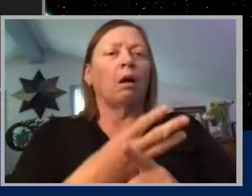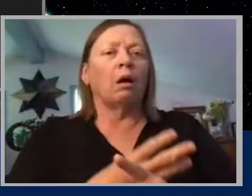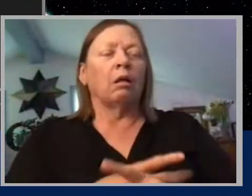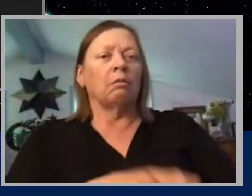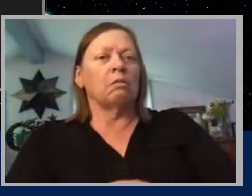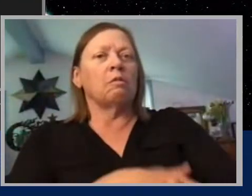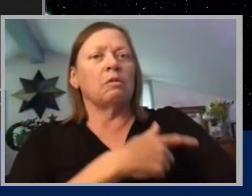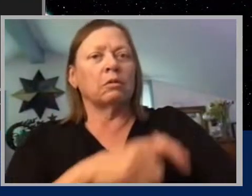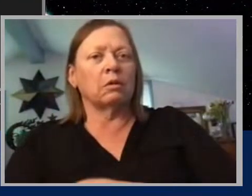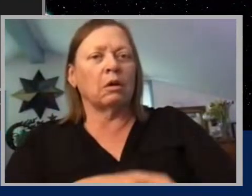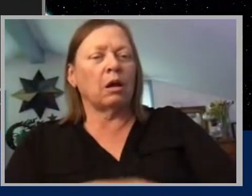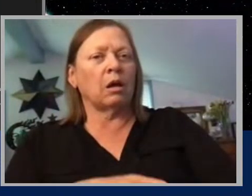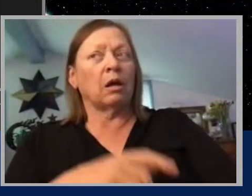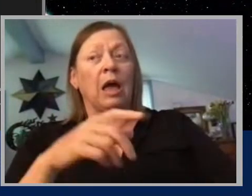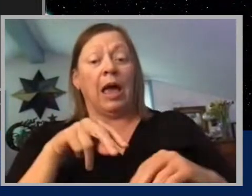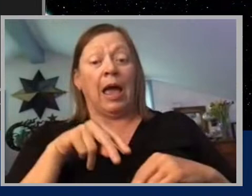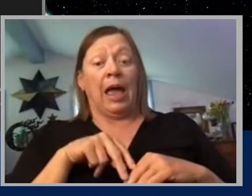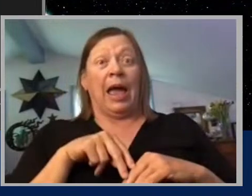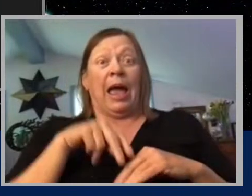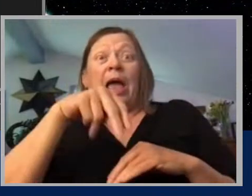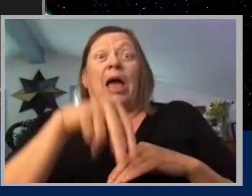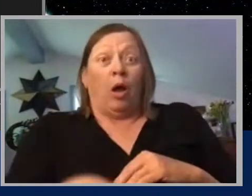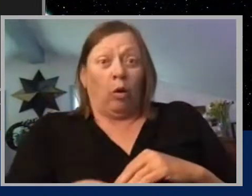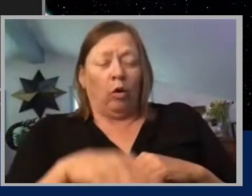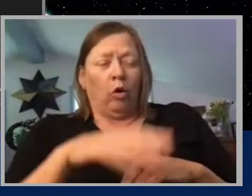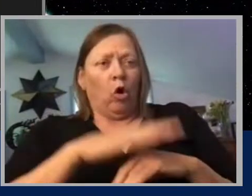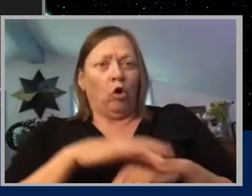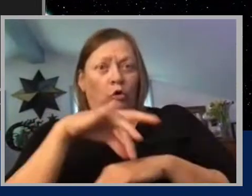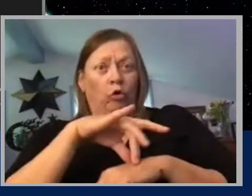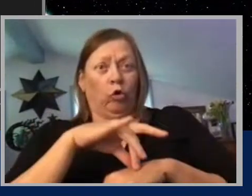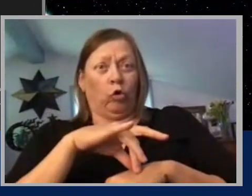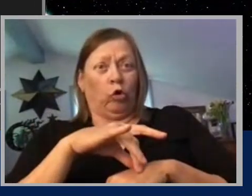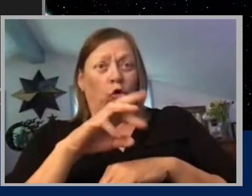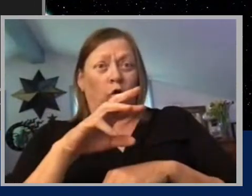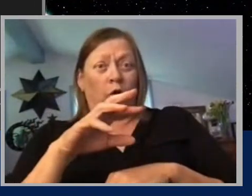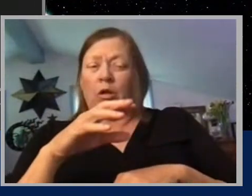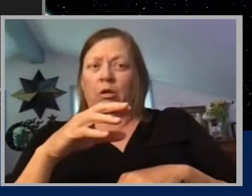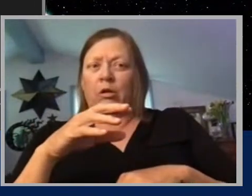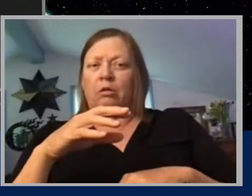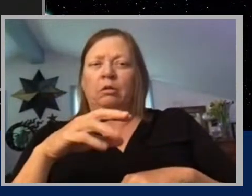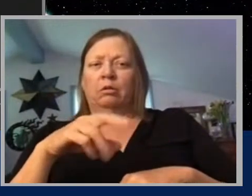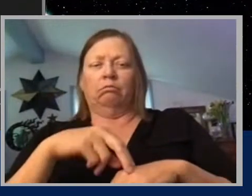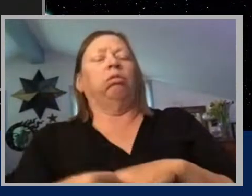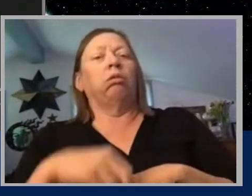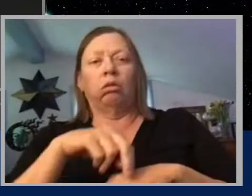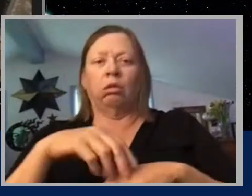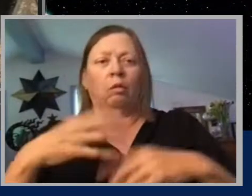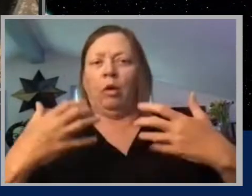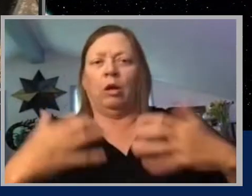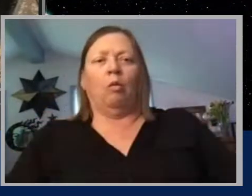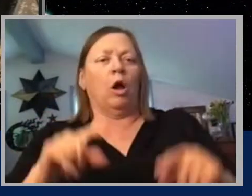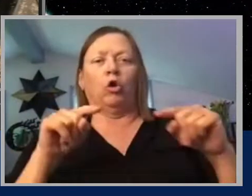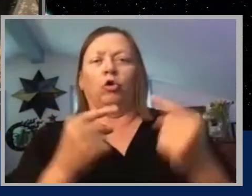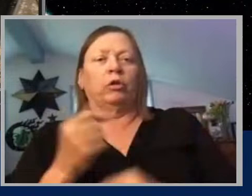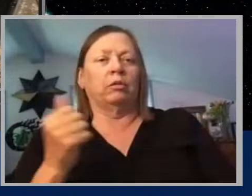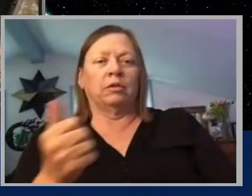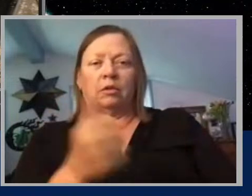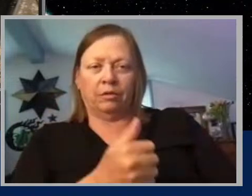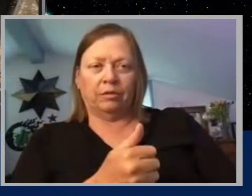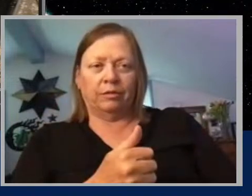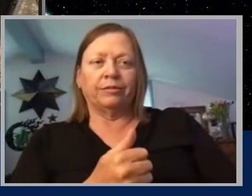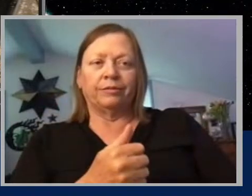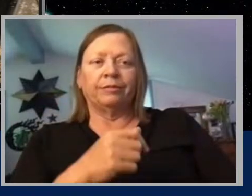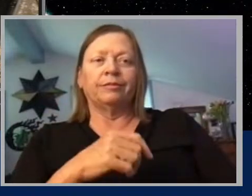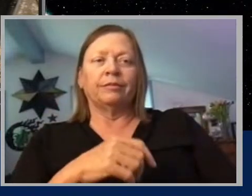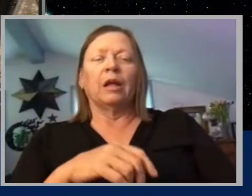very strict about how they come out. And we have the same thing, even though we're going to, Artemis II is a 9 to 10 day mission here